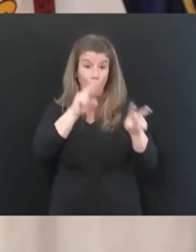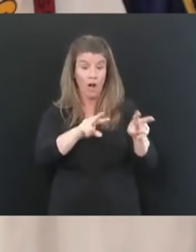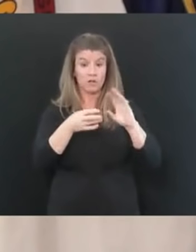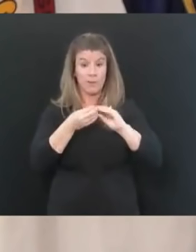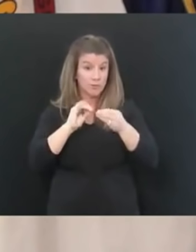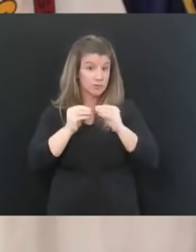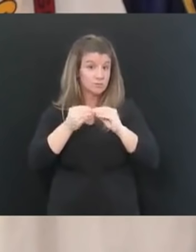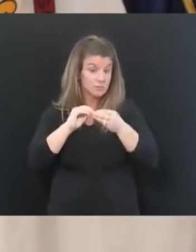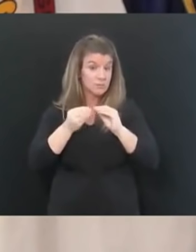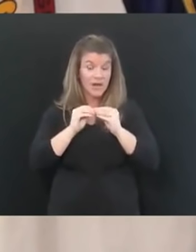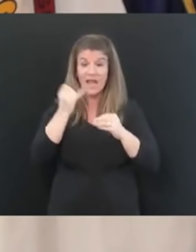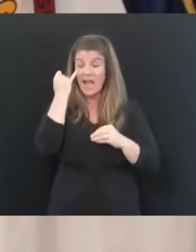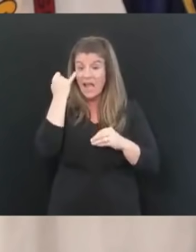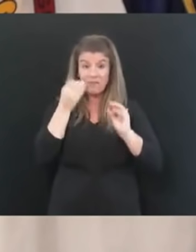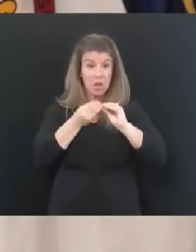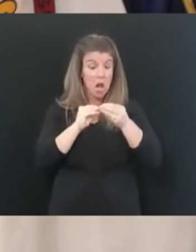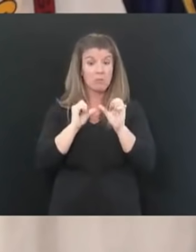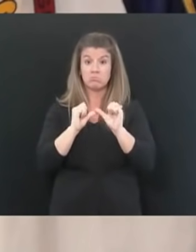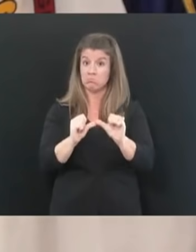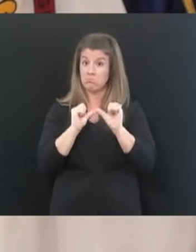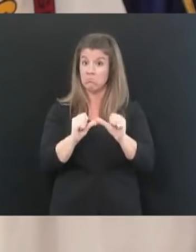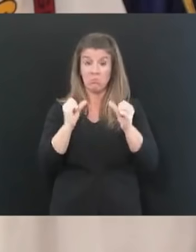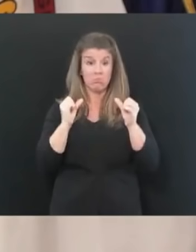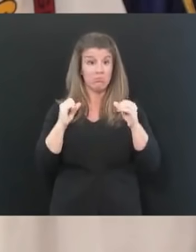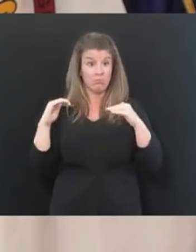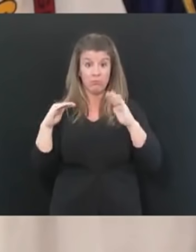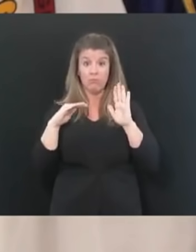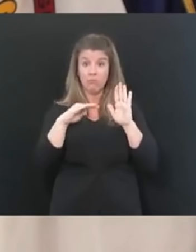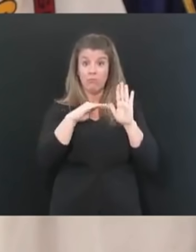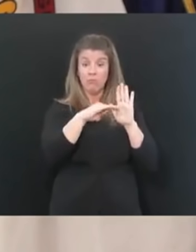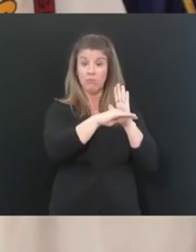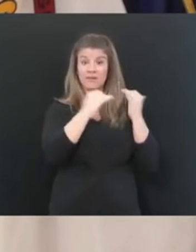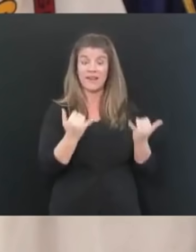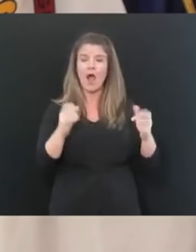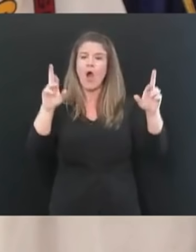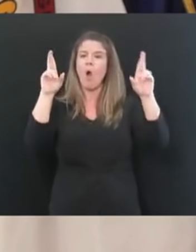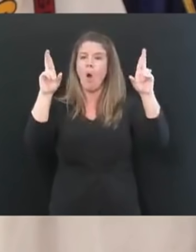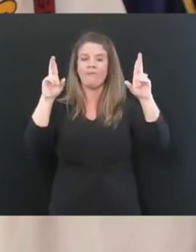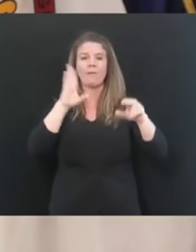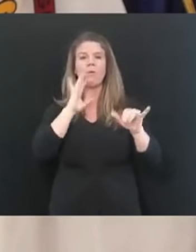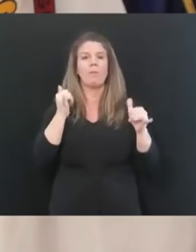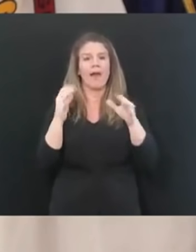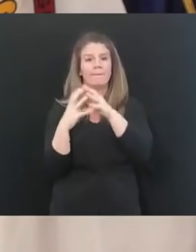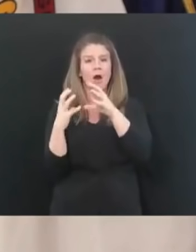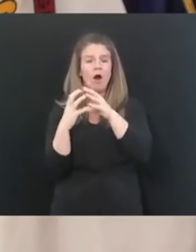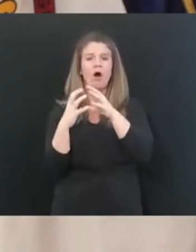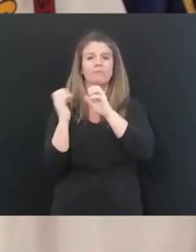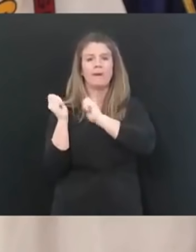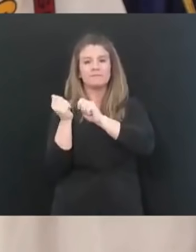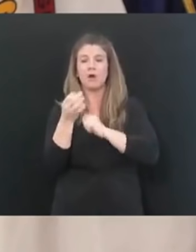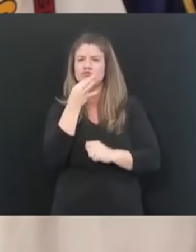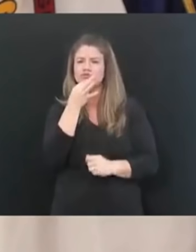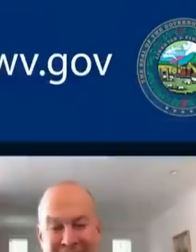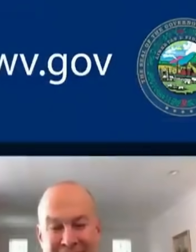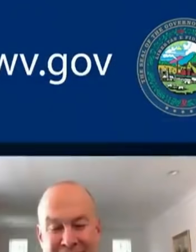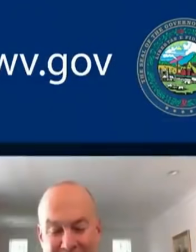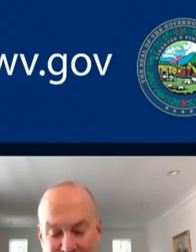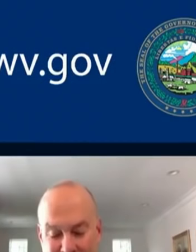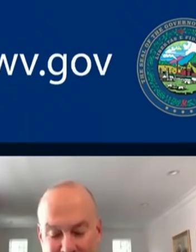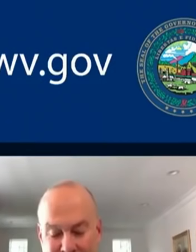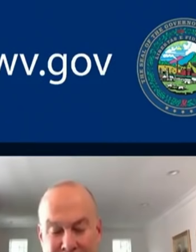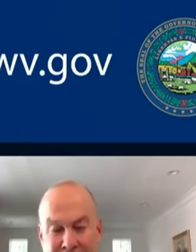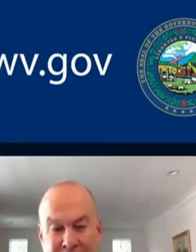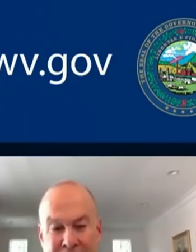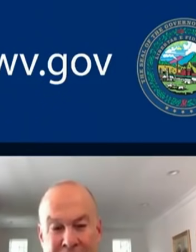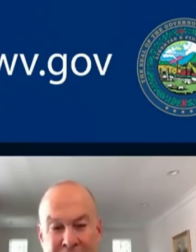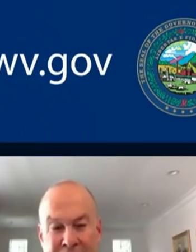and if the numbers keep going like they're going and everything, hopefully we'll be playing ball and doing some stuff through the course of the summer. All right,